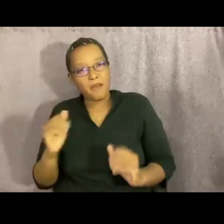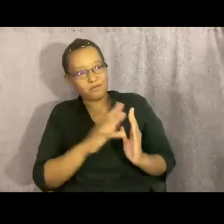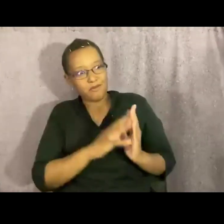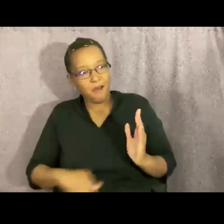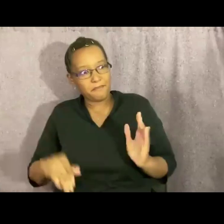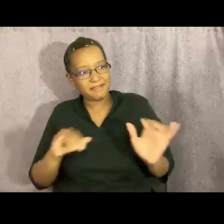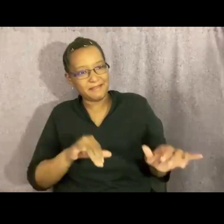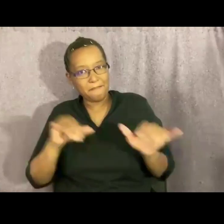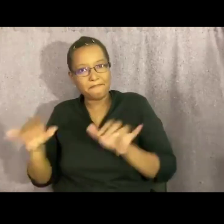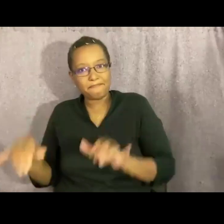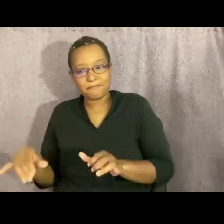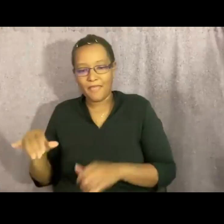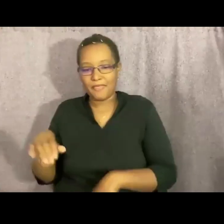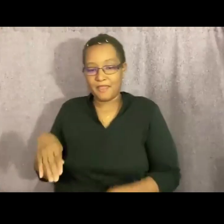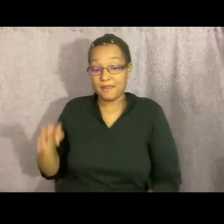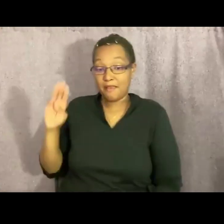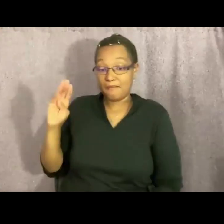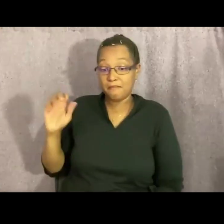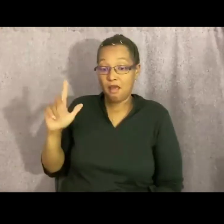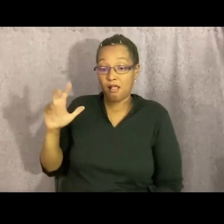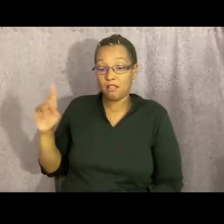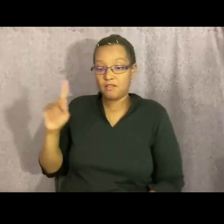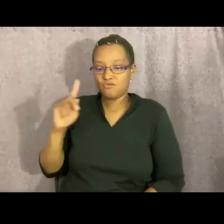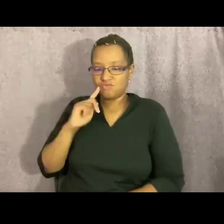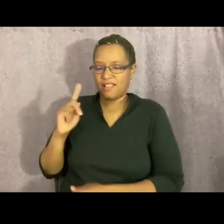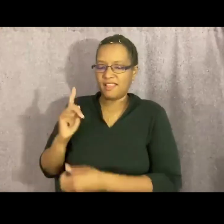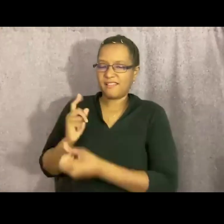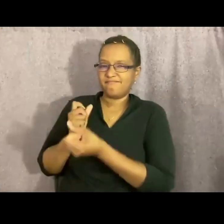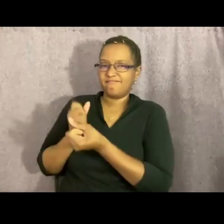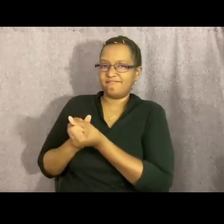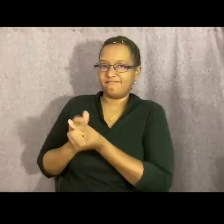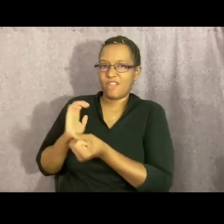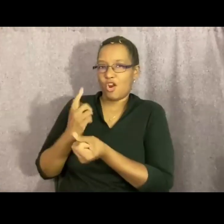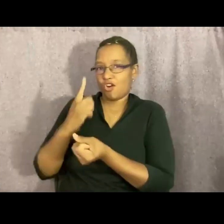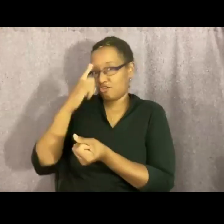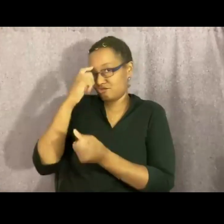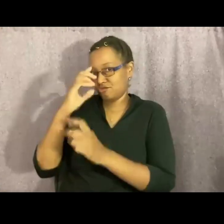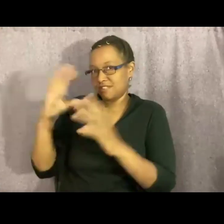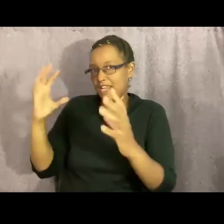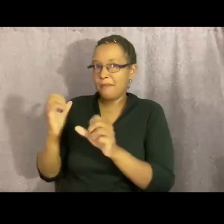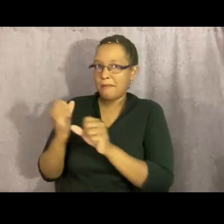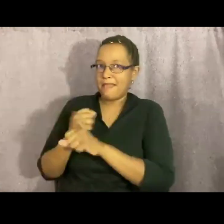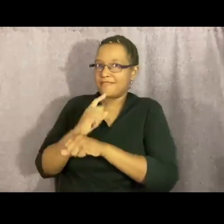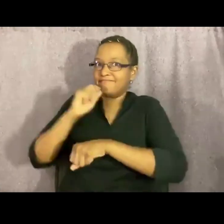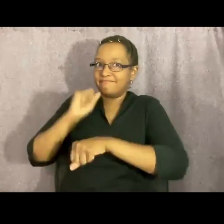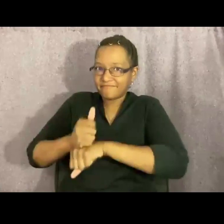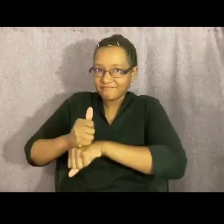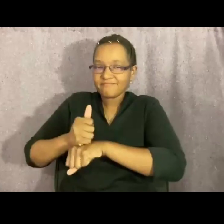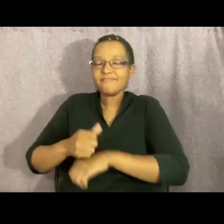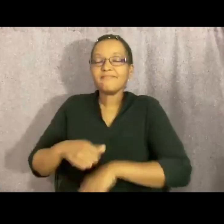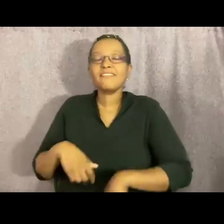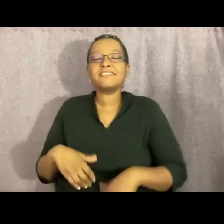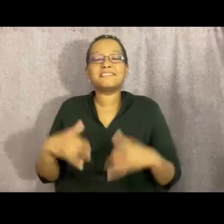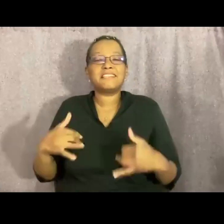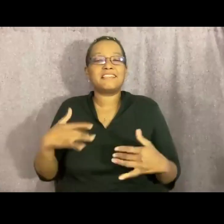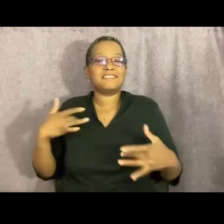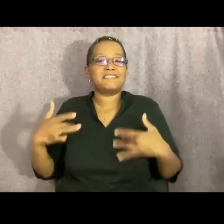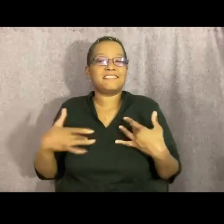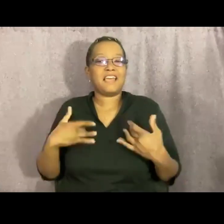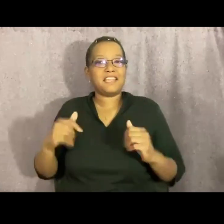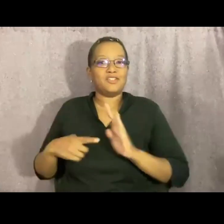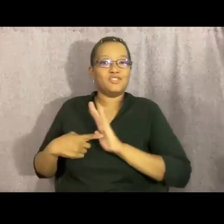the Mellon believed in that dream and made it possible. And we are so excited that today's program gets to show off these